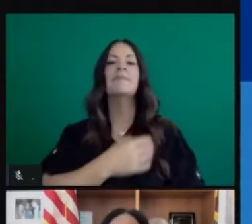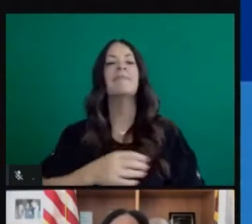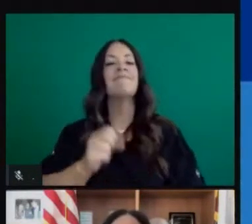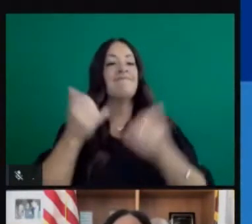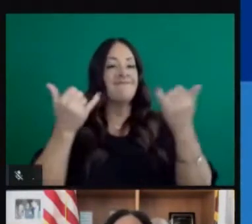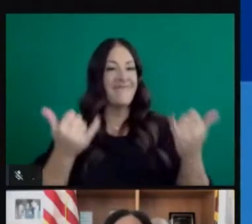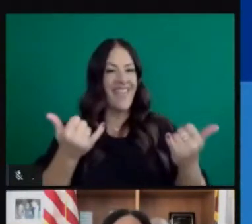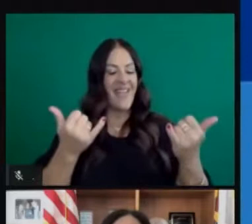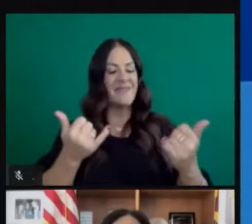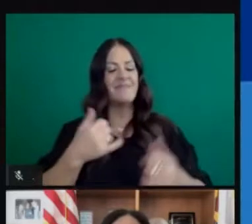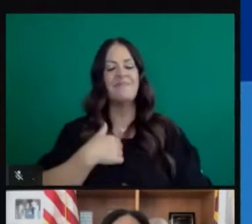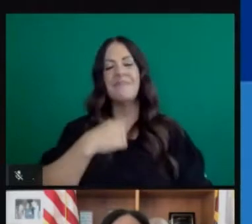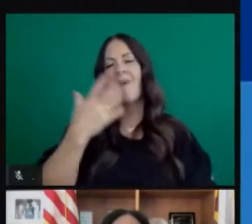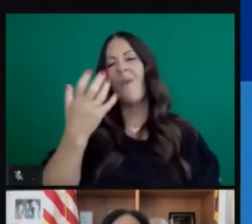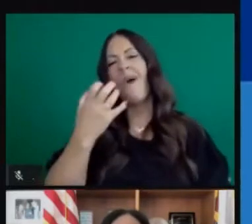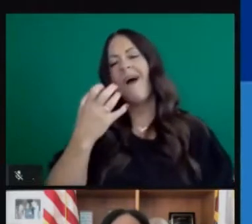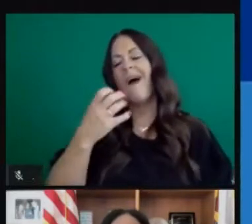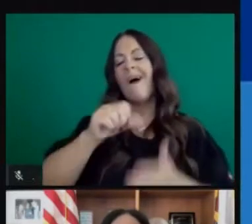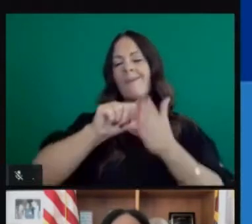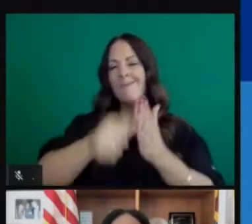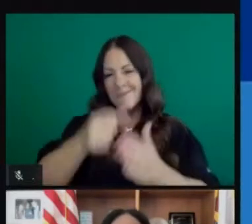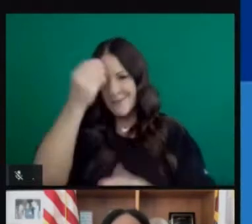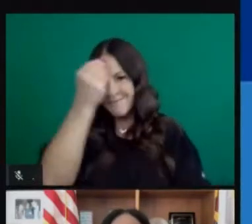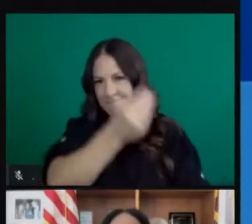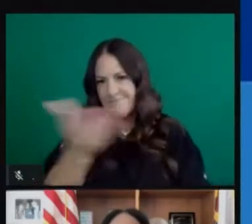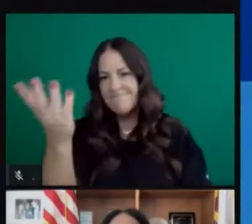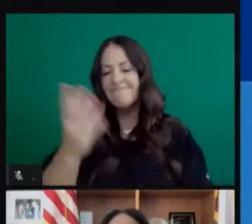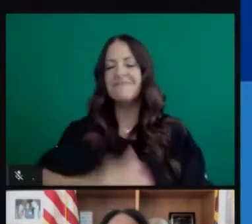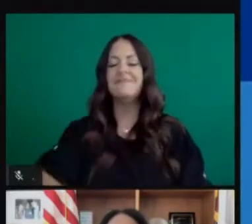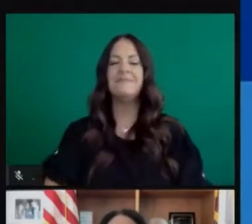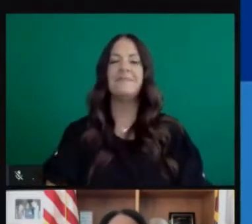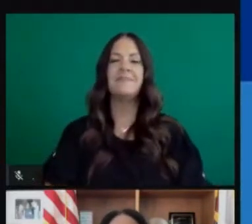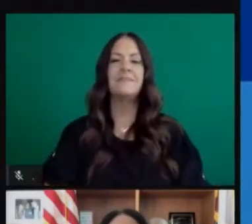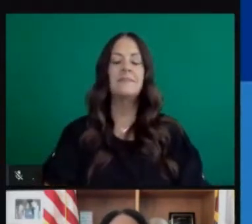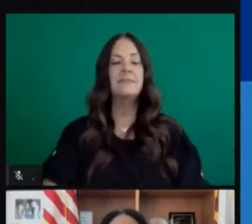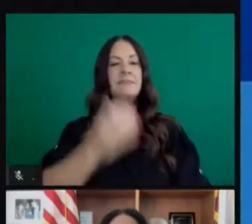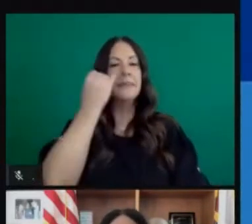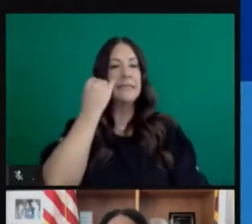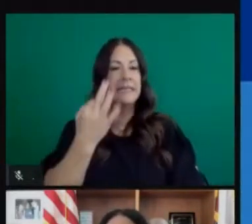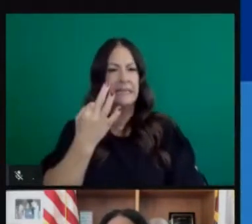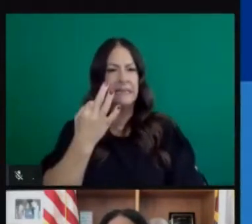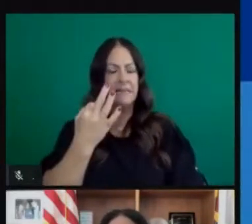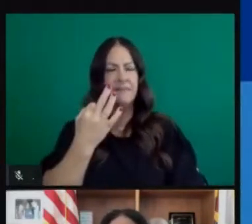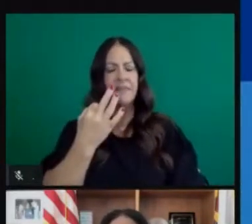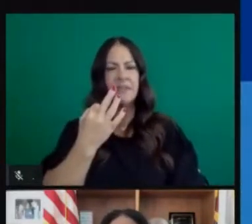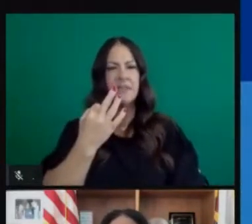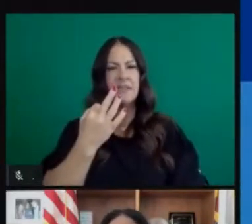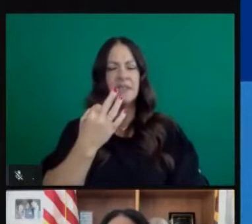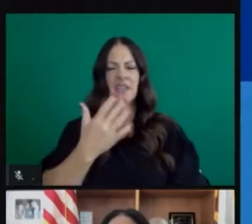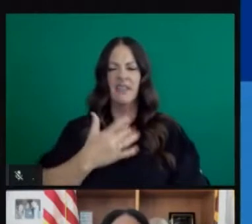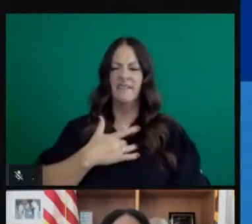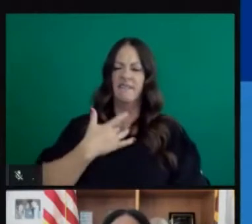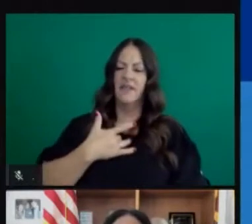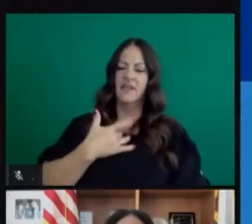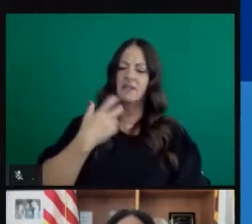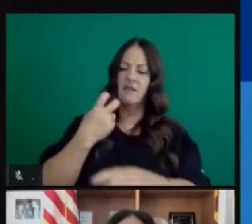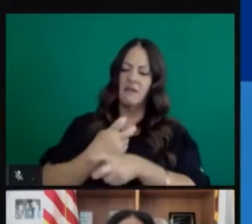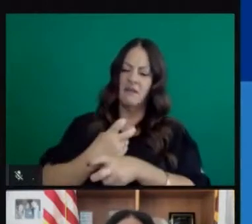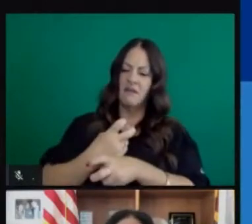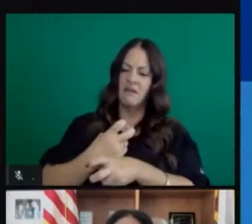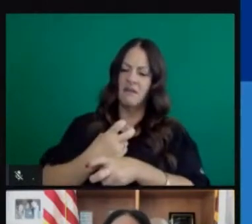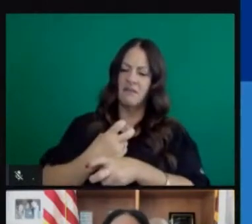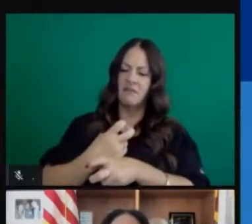So there's one thing I want to say is that if this feels hard, it's because it's